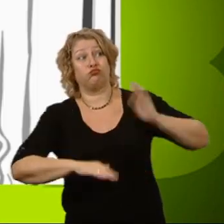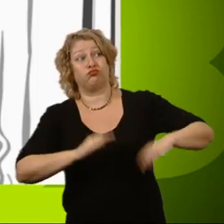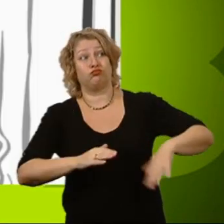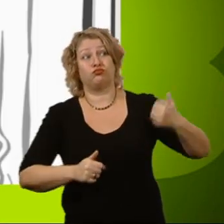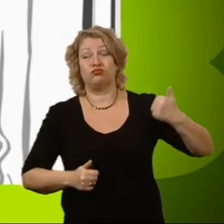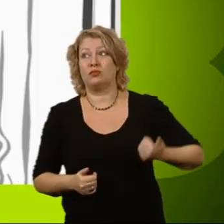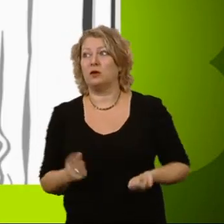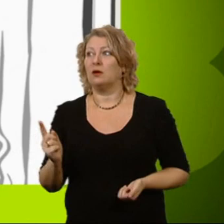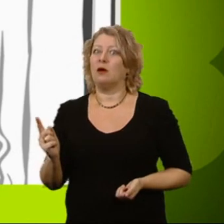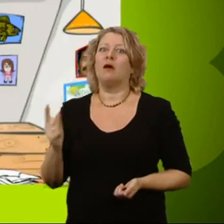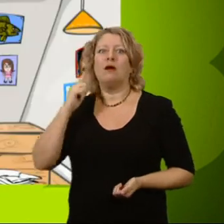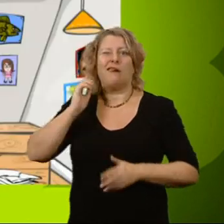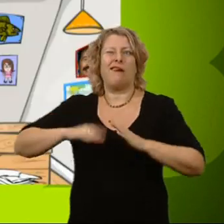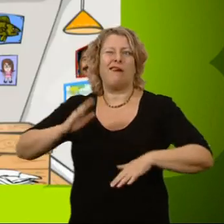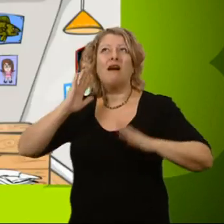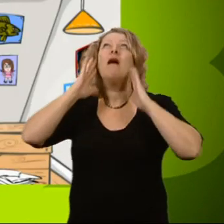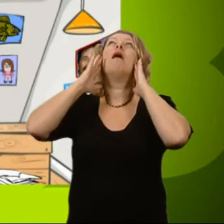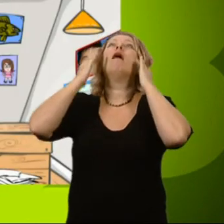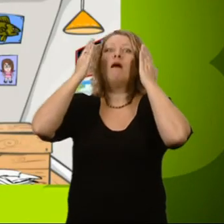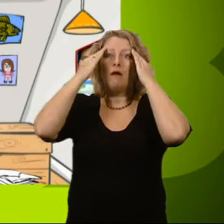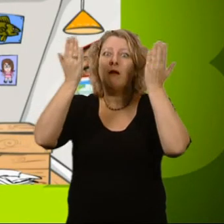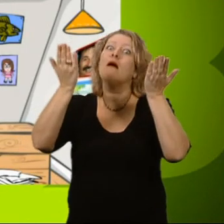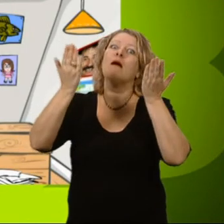them! Oh, for goodness sake.